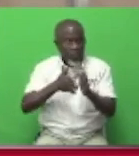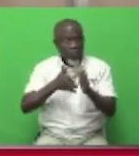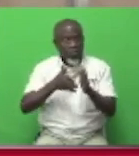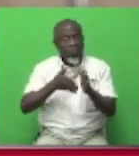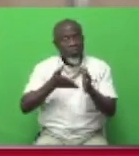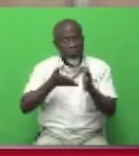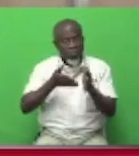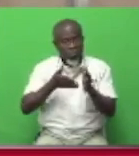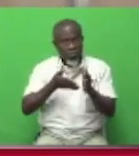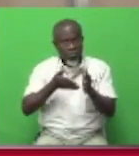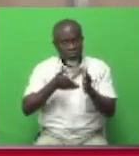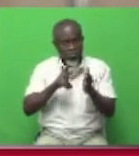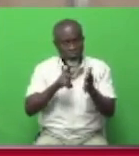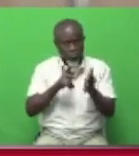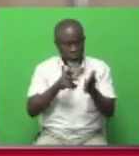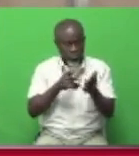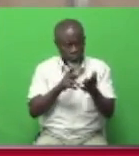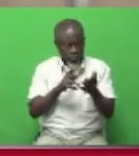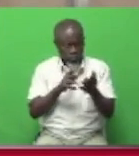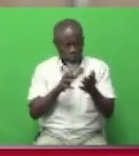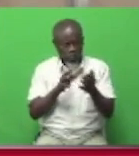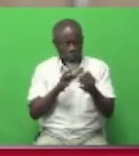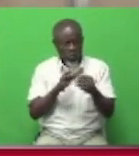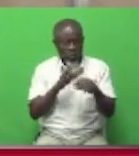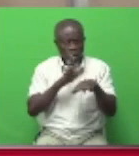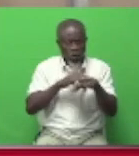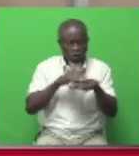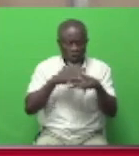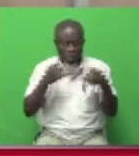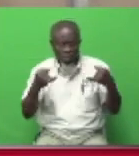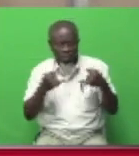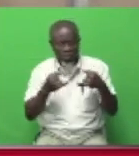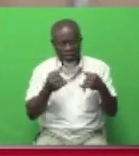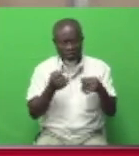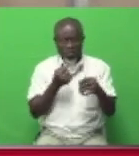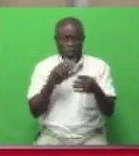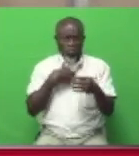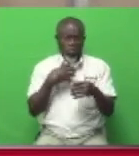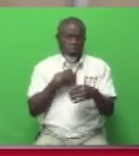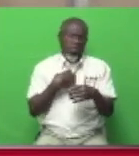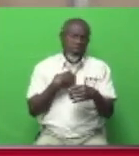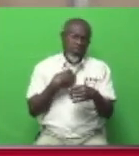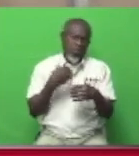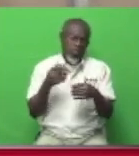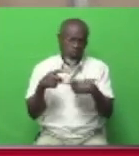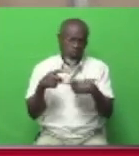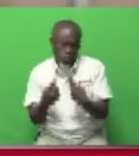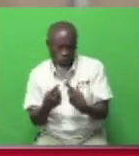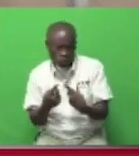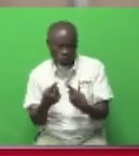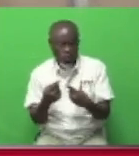out to me with complaints about you go to a particular office and you may not have paper.